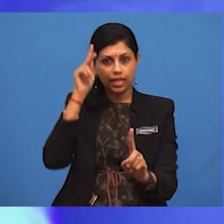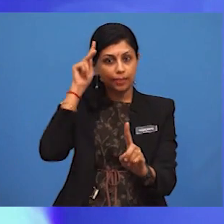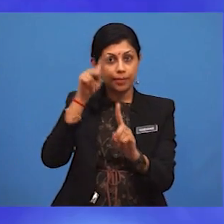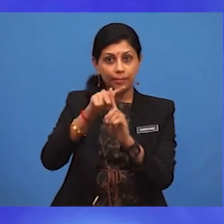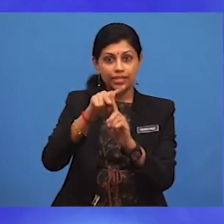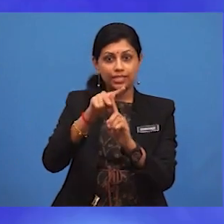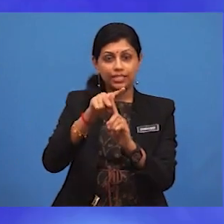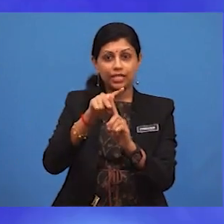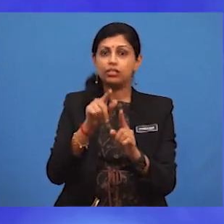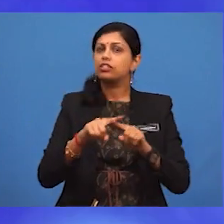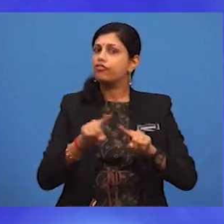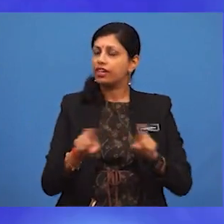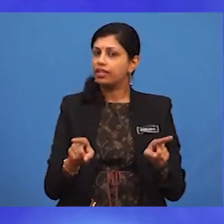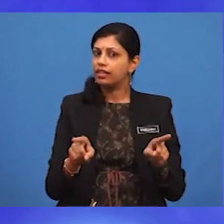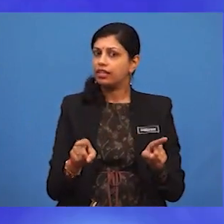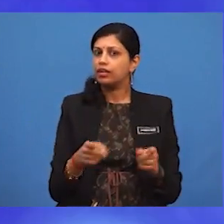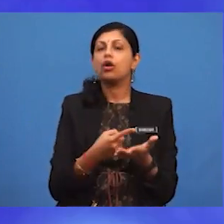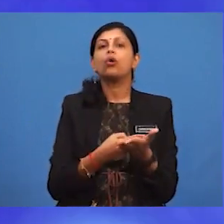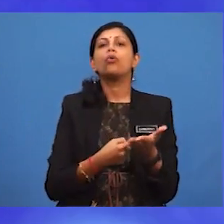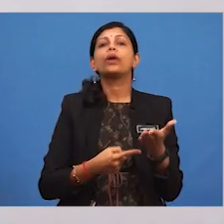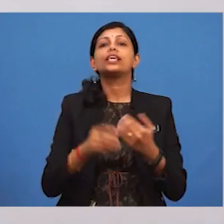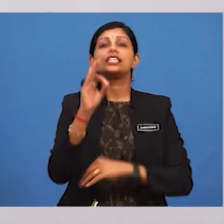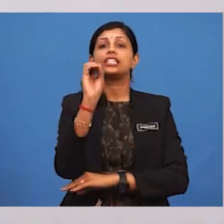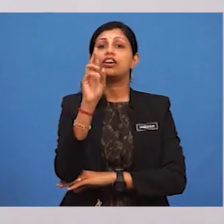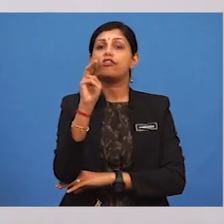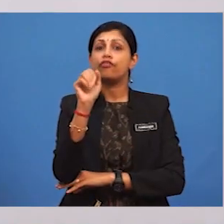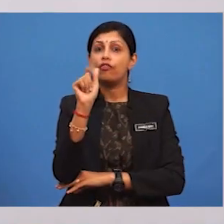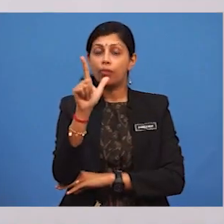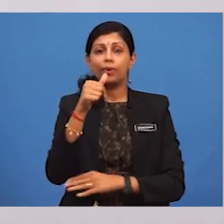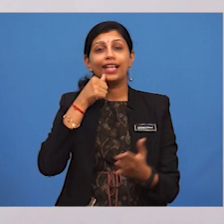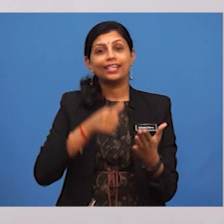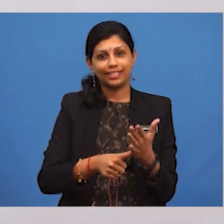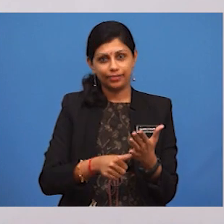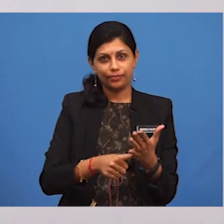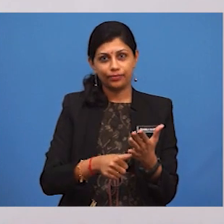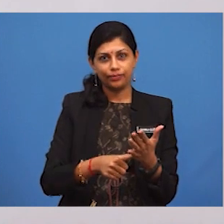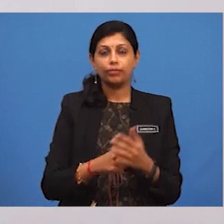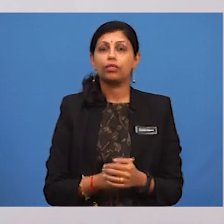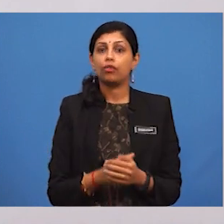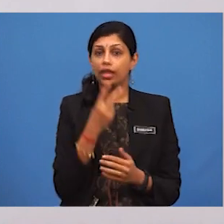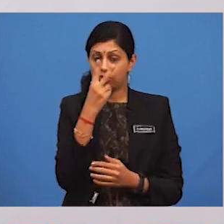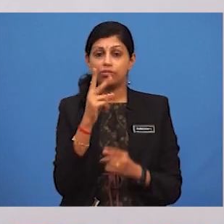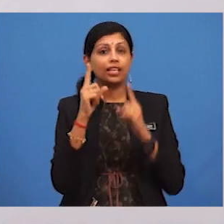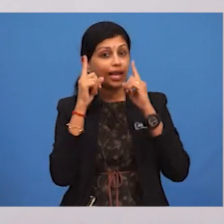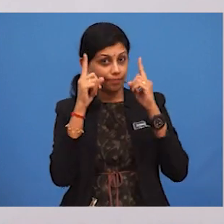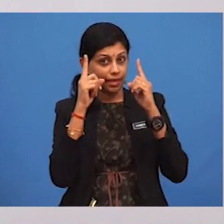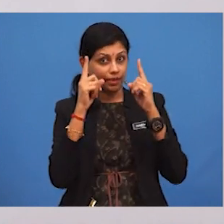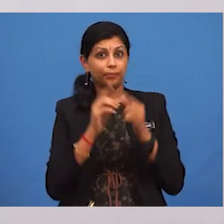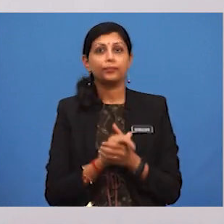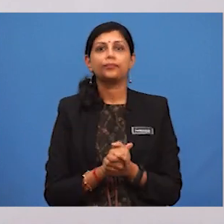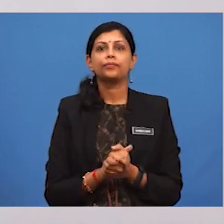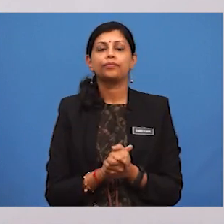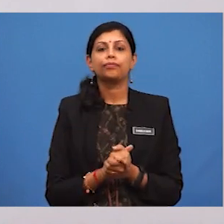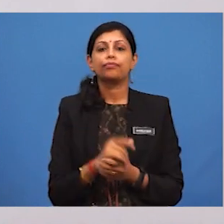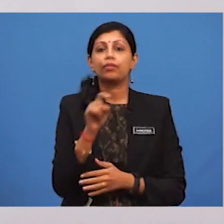too. What is a formal letter? When you send out a formal letter, you send it out to ask